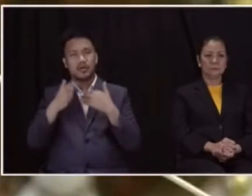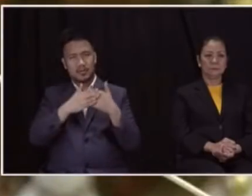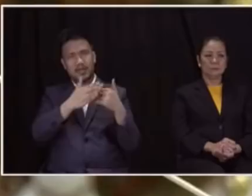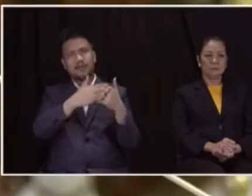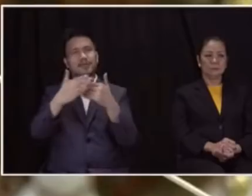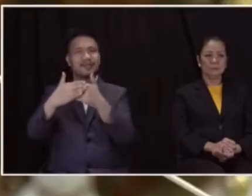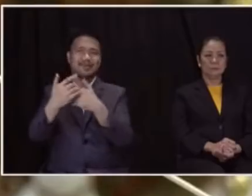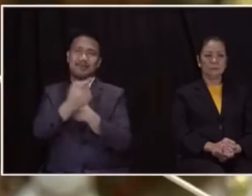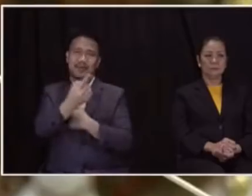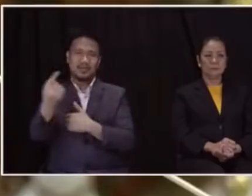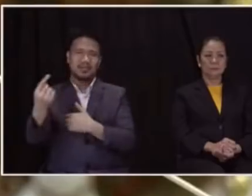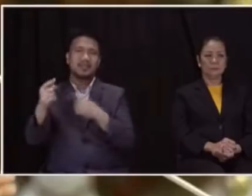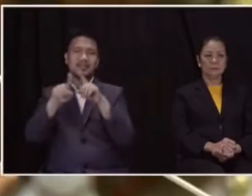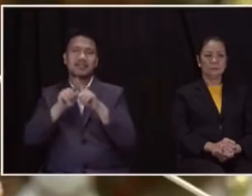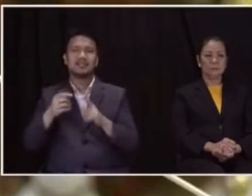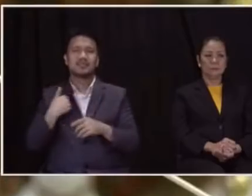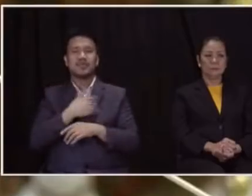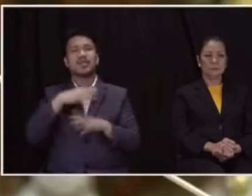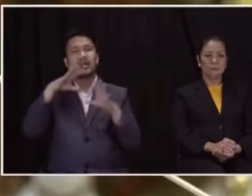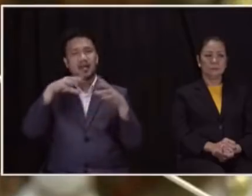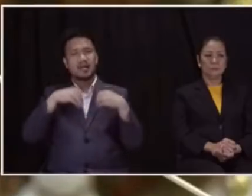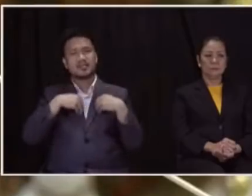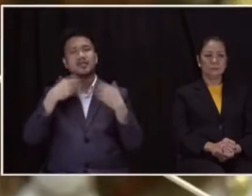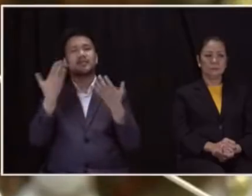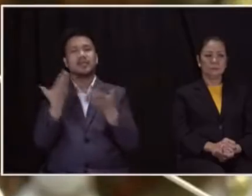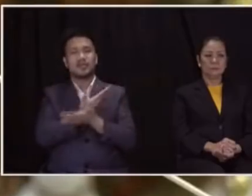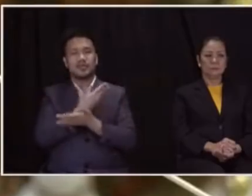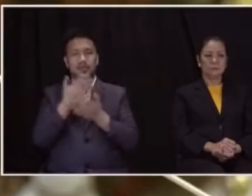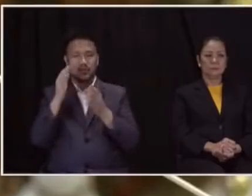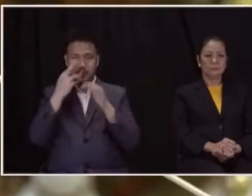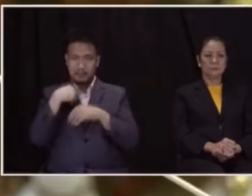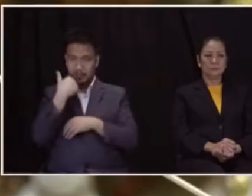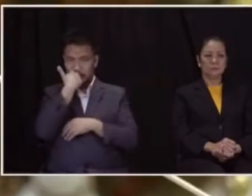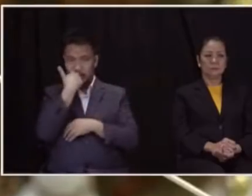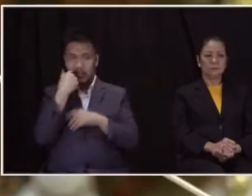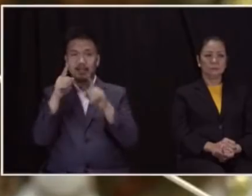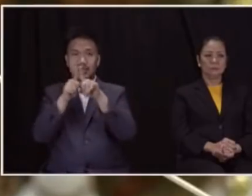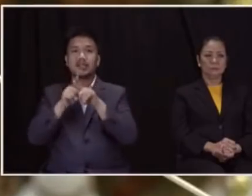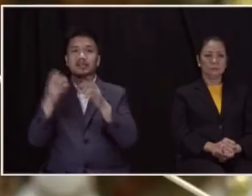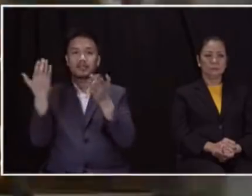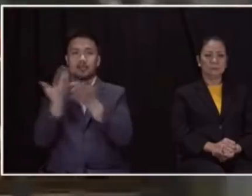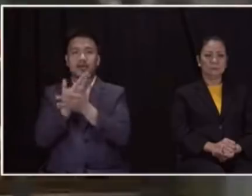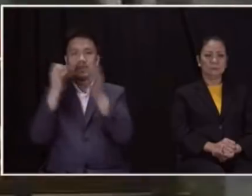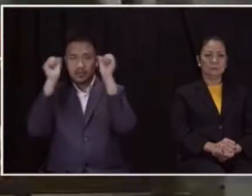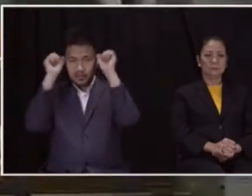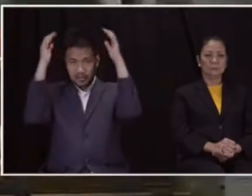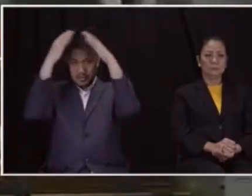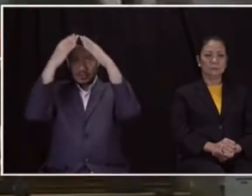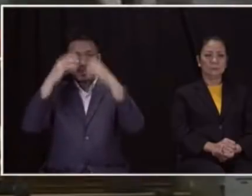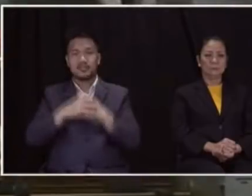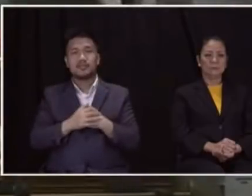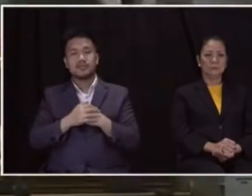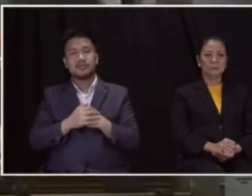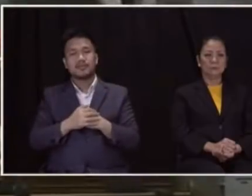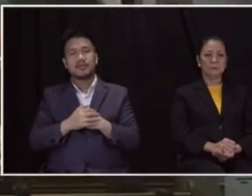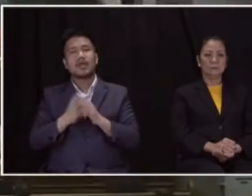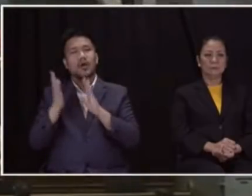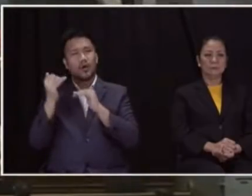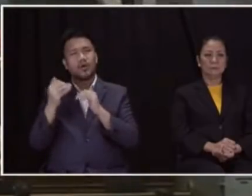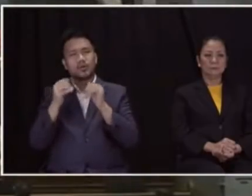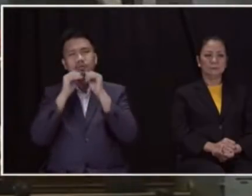all of us as we welcome the Cardinal as your new Archbishop. May God bless you, dear